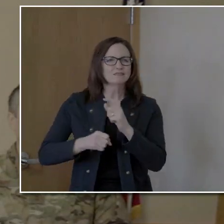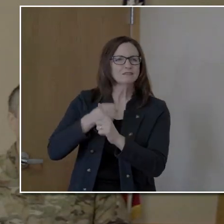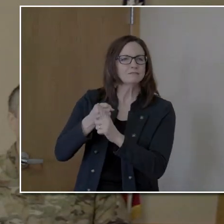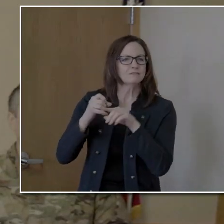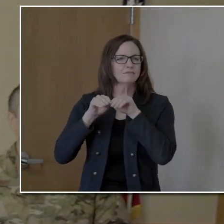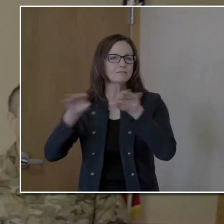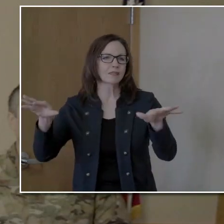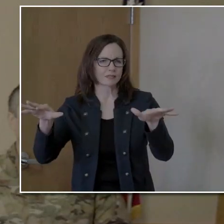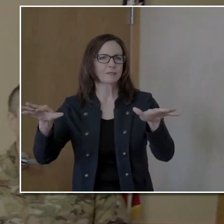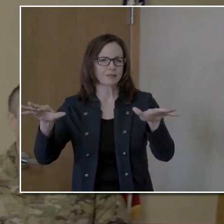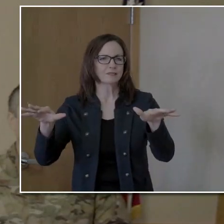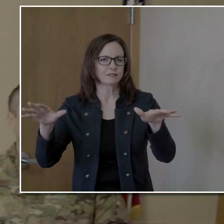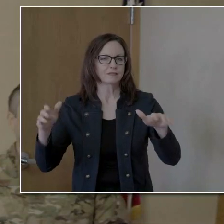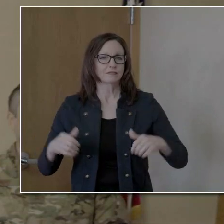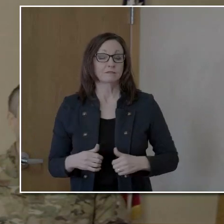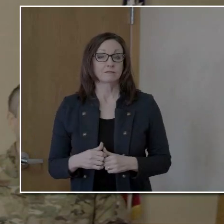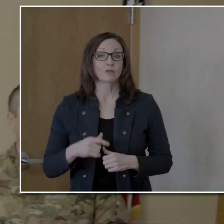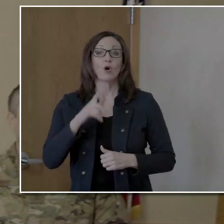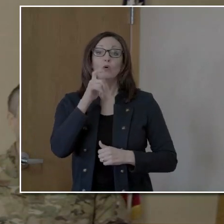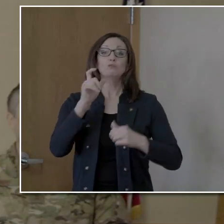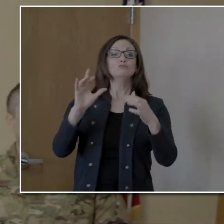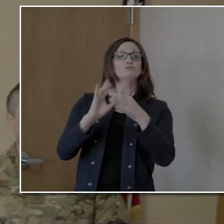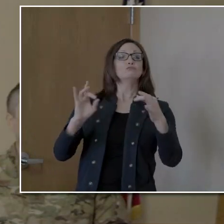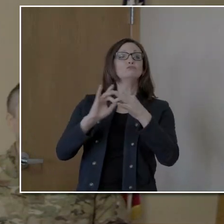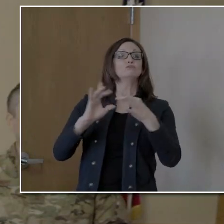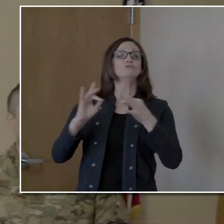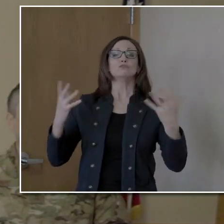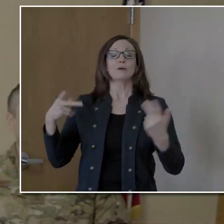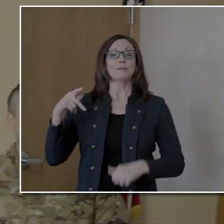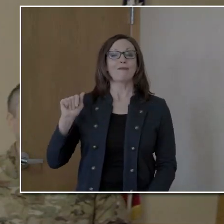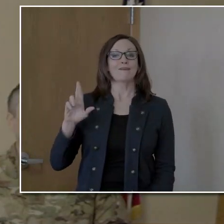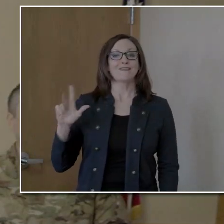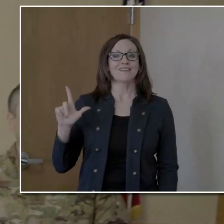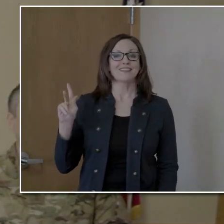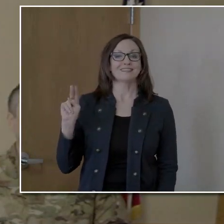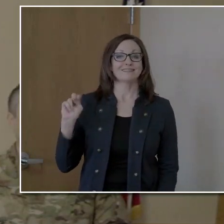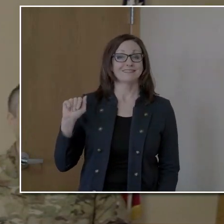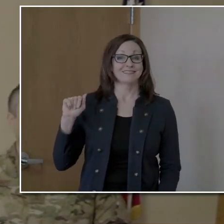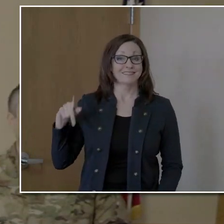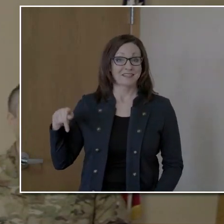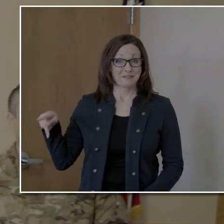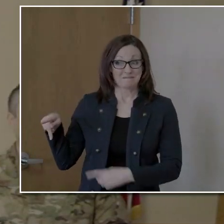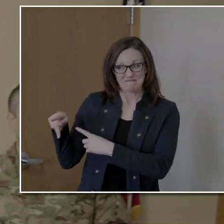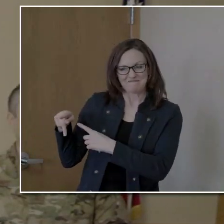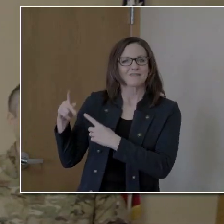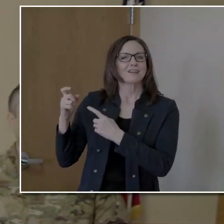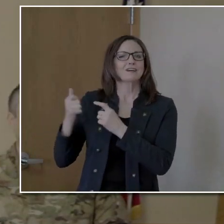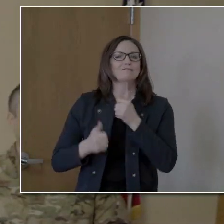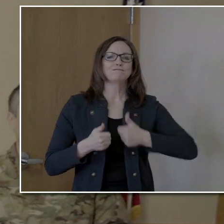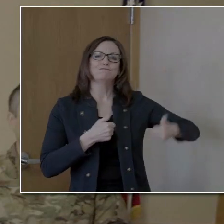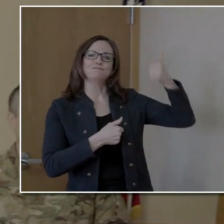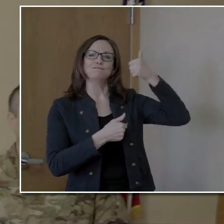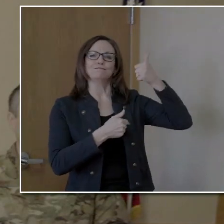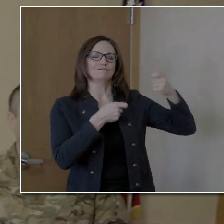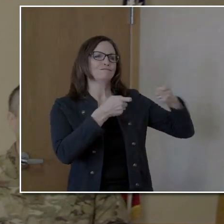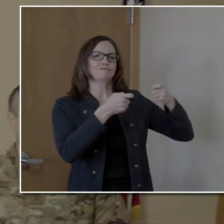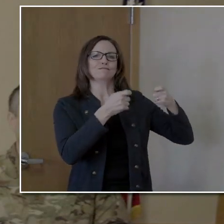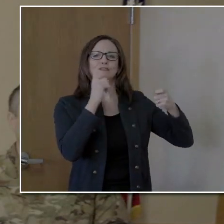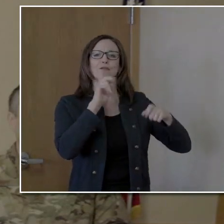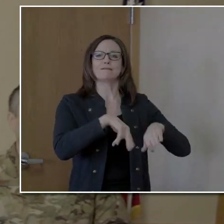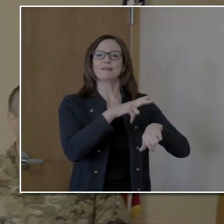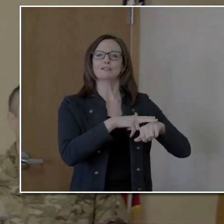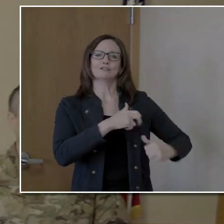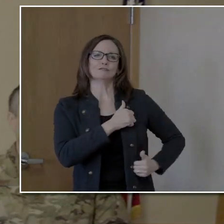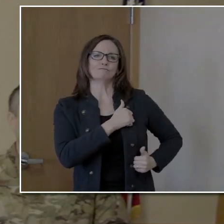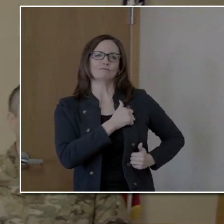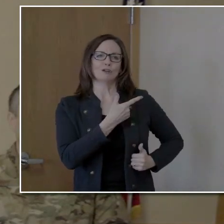Services Deputy Secretary Julie Willems Vandyke. They will be providing an update on the important work that continues to take place here at the